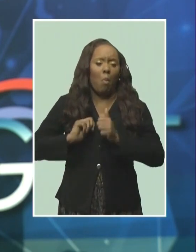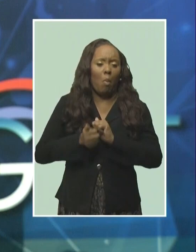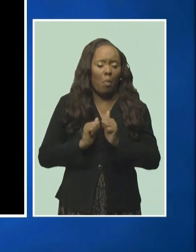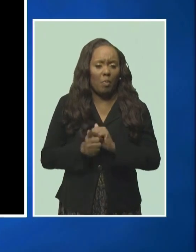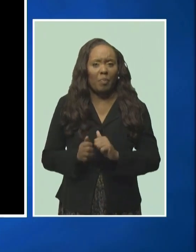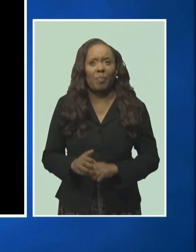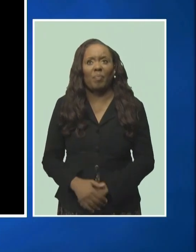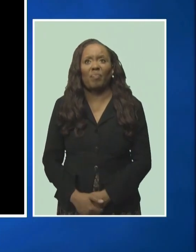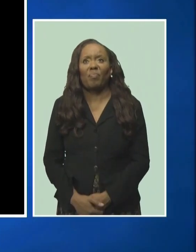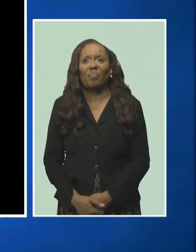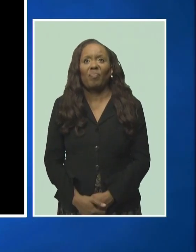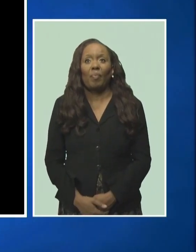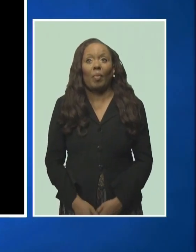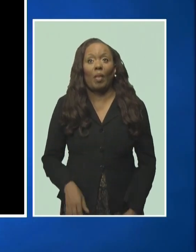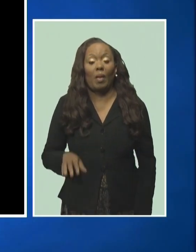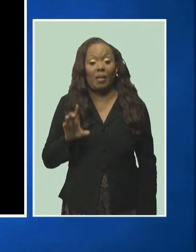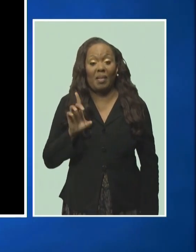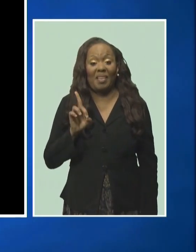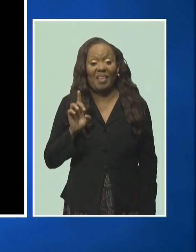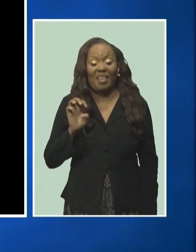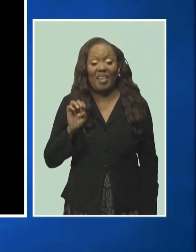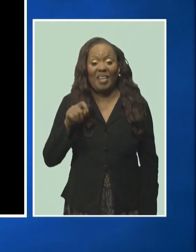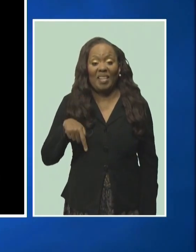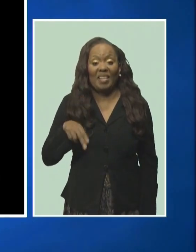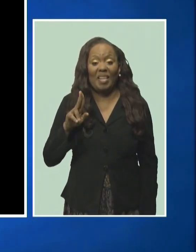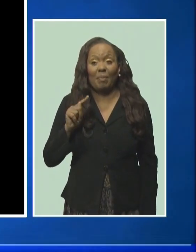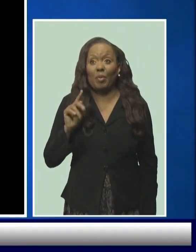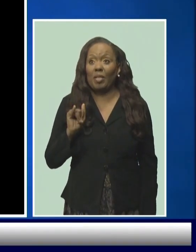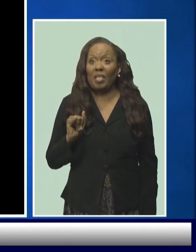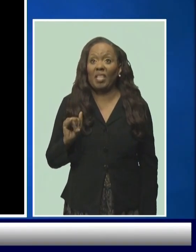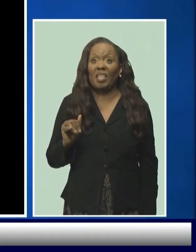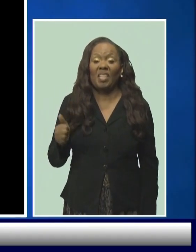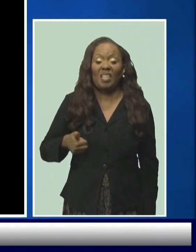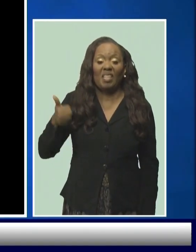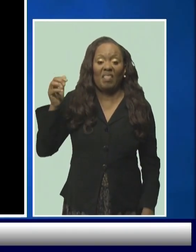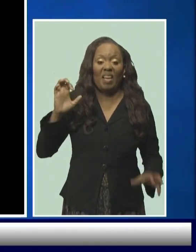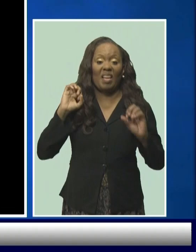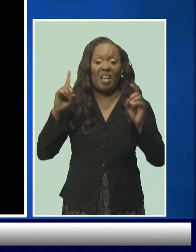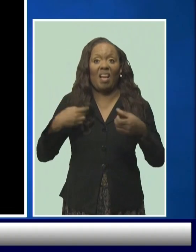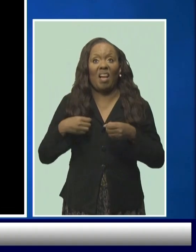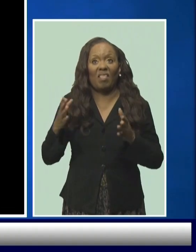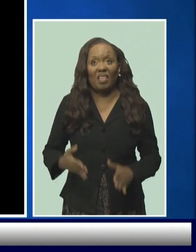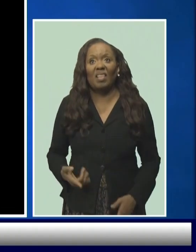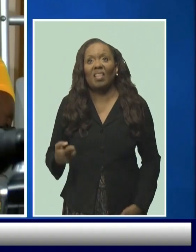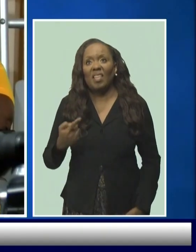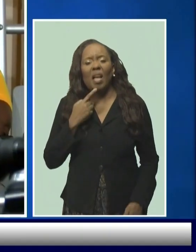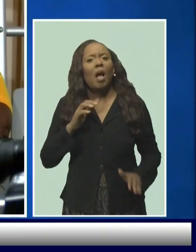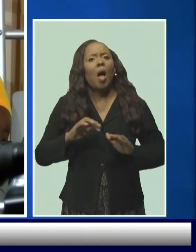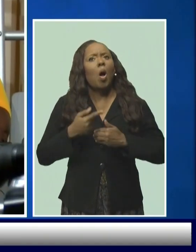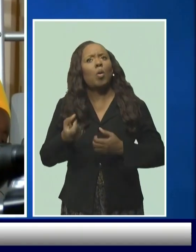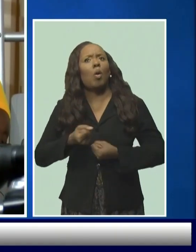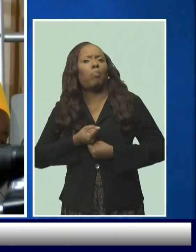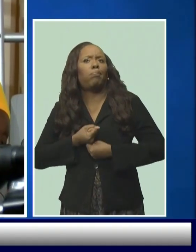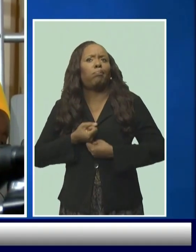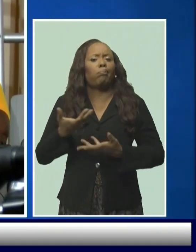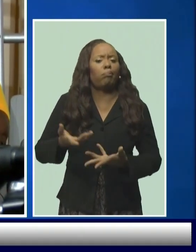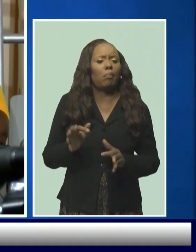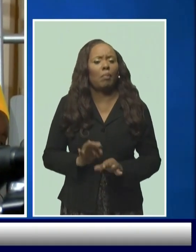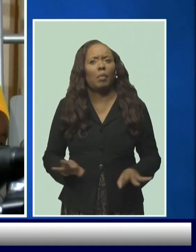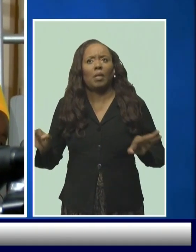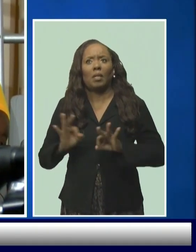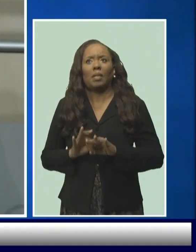concept of the Global Village was created. And in the Global Village context, we want the common Barbadian to know diabetes is